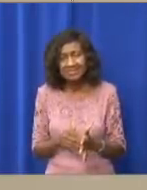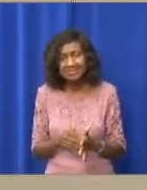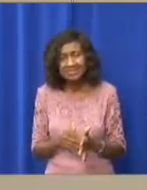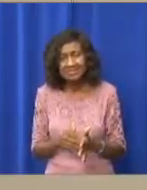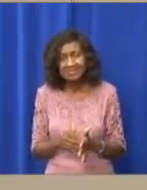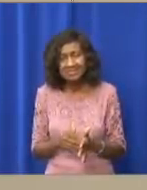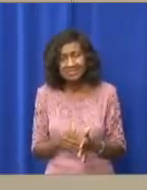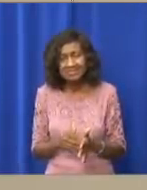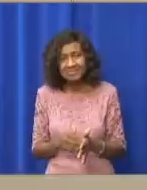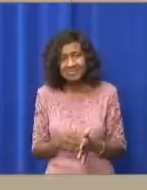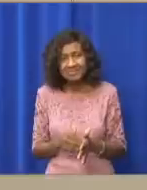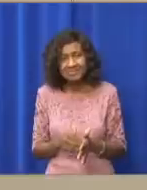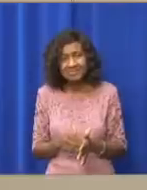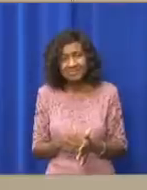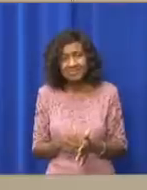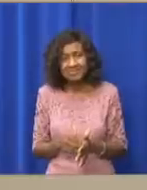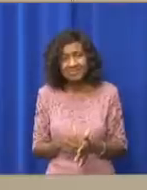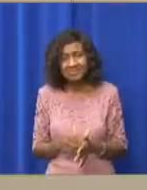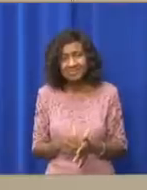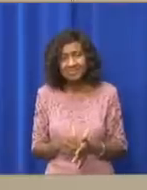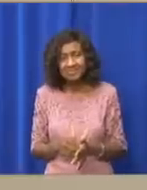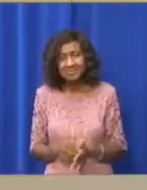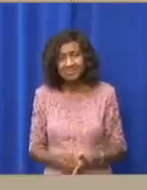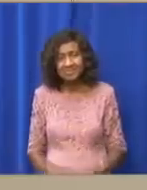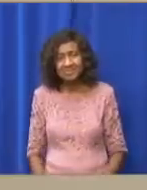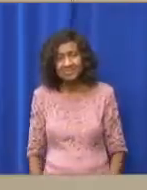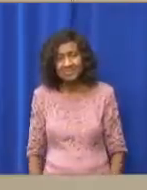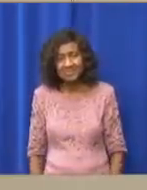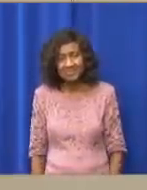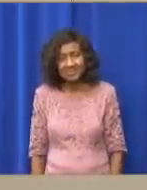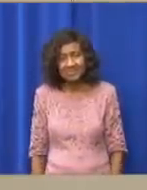been listening, or in case